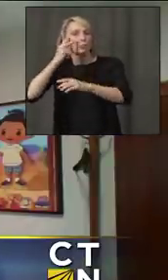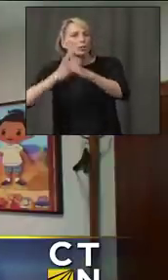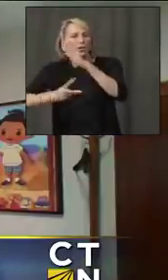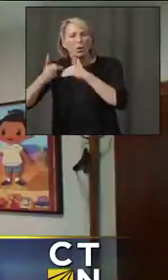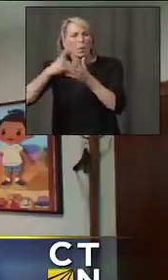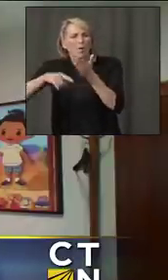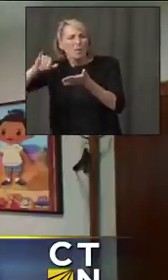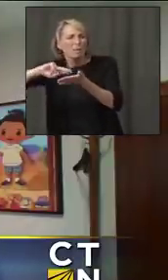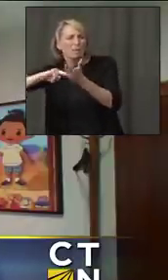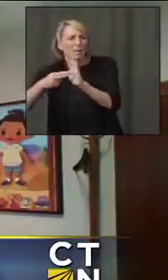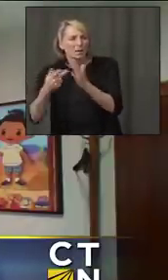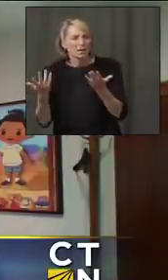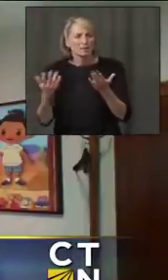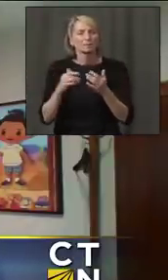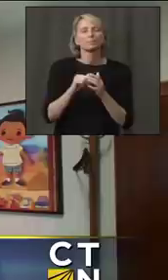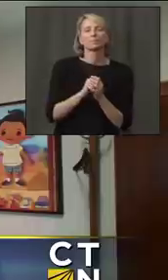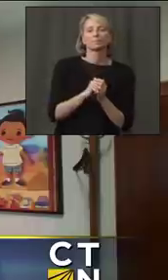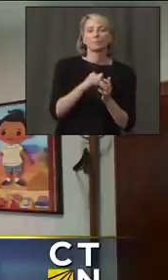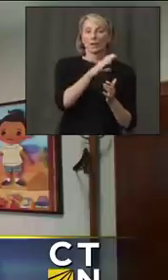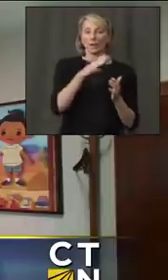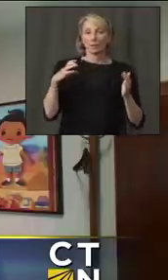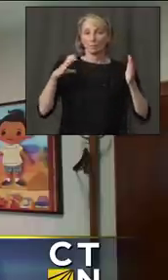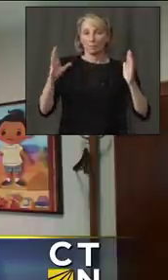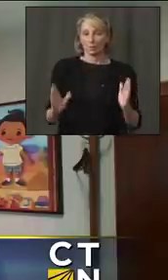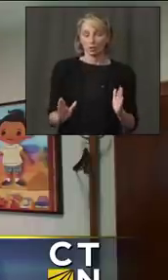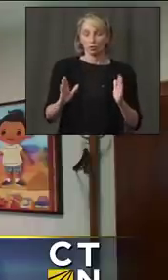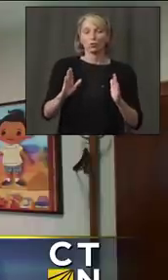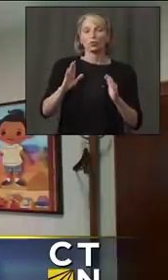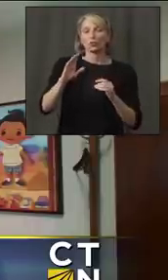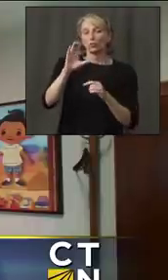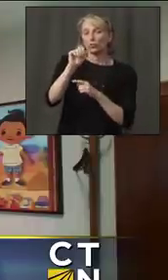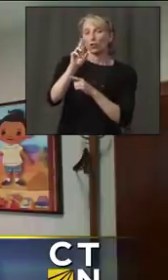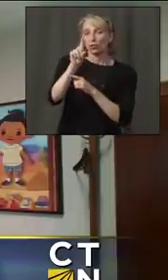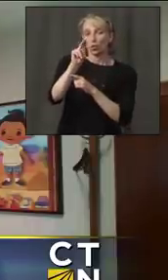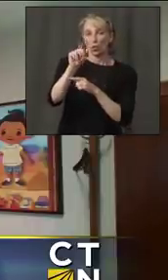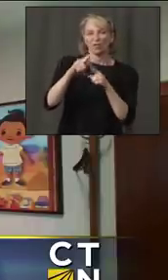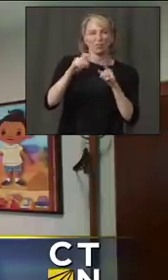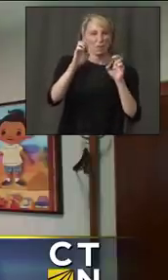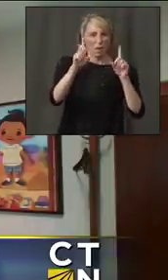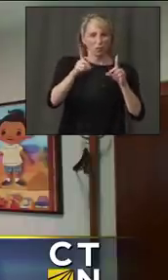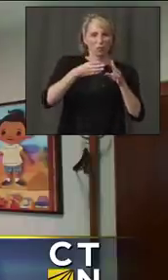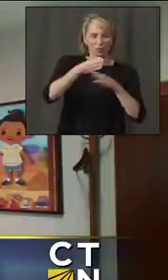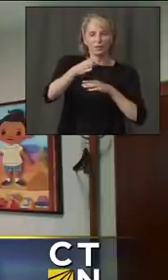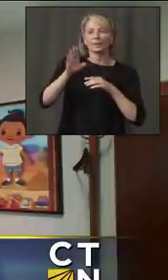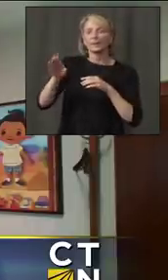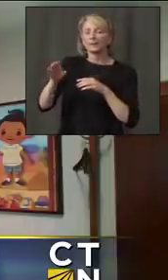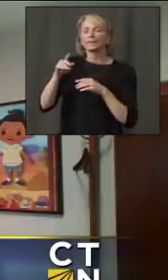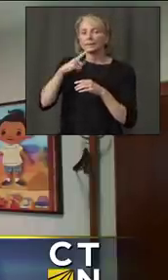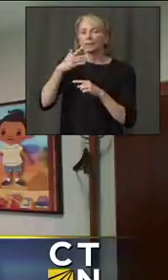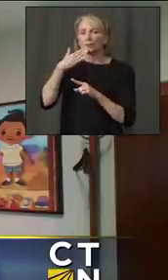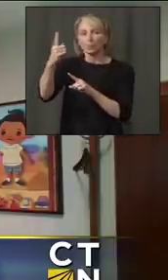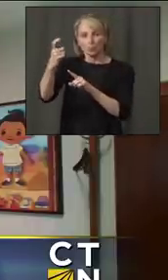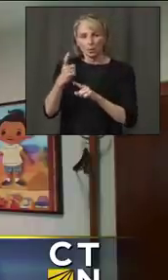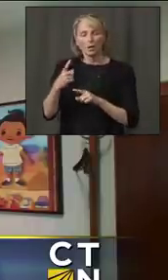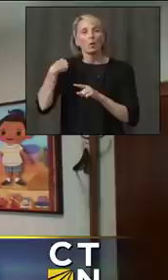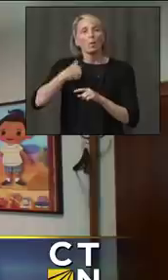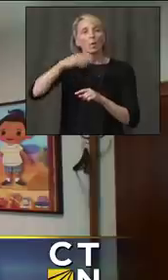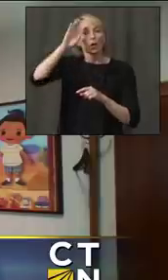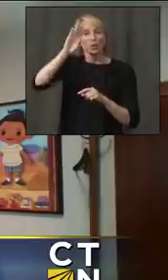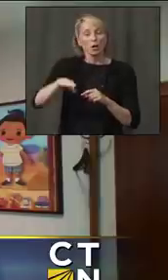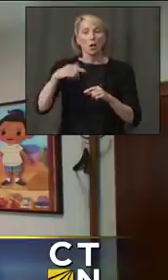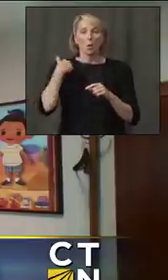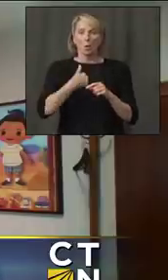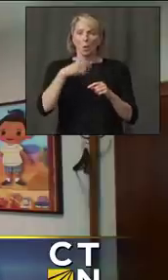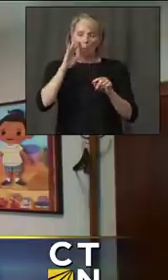Thank you for the question. Definitely, we know that this plan is going to be guided mostly by our health data in the